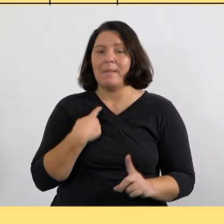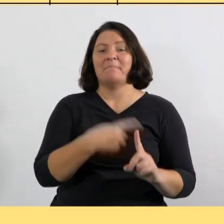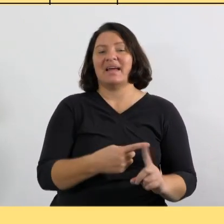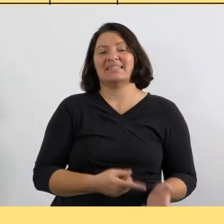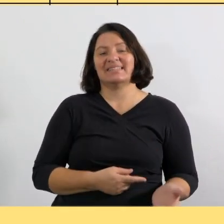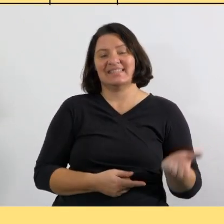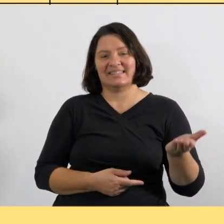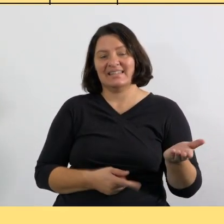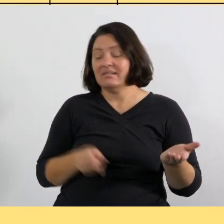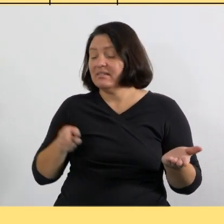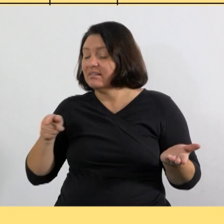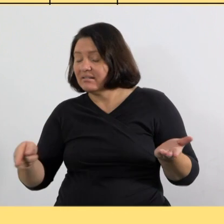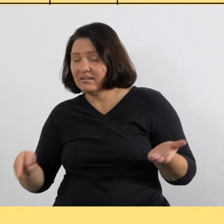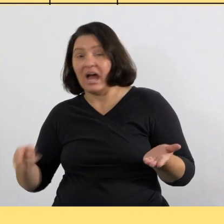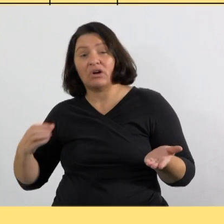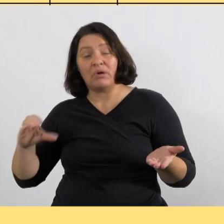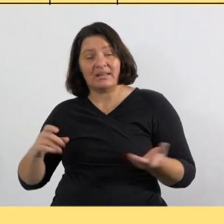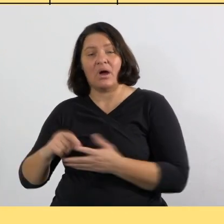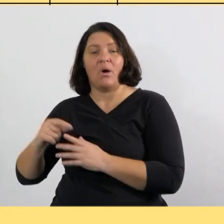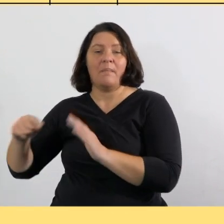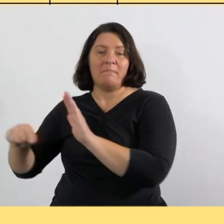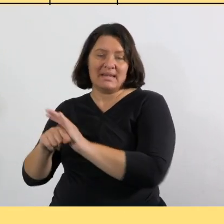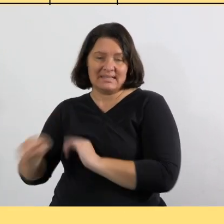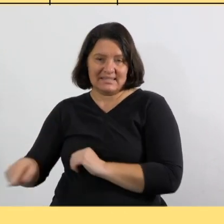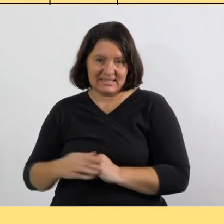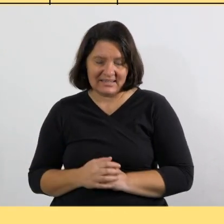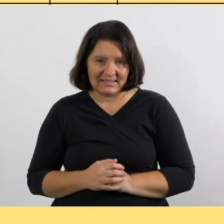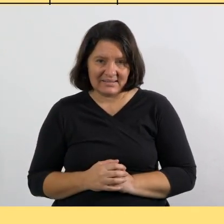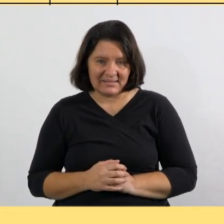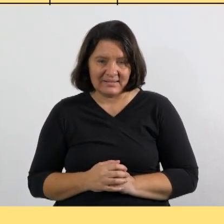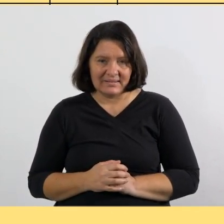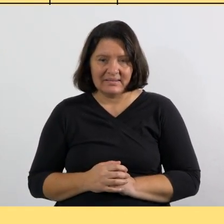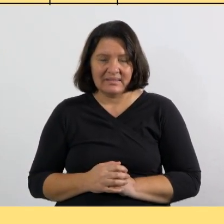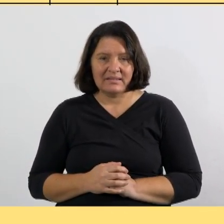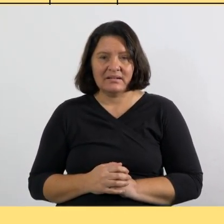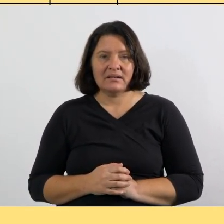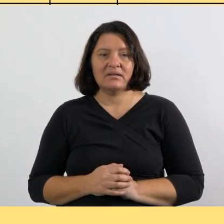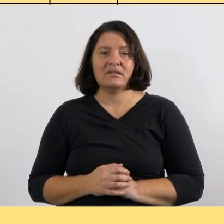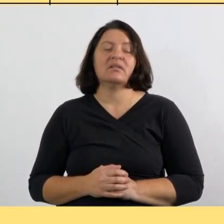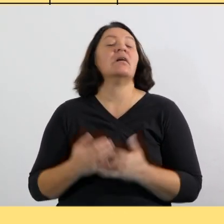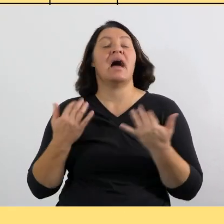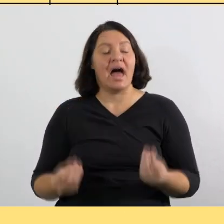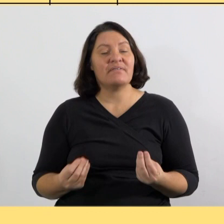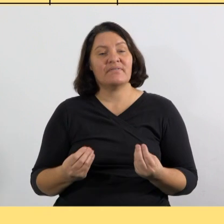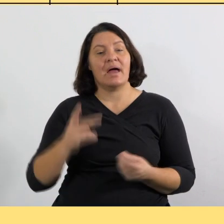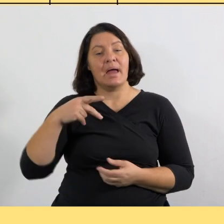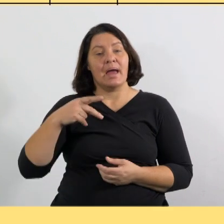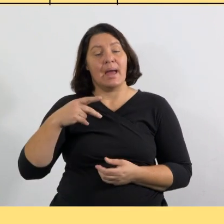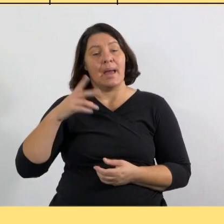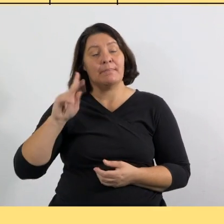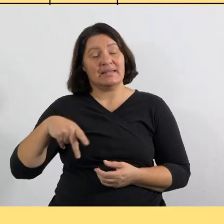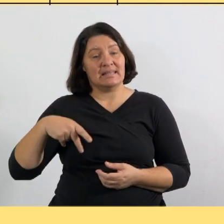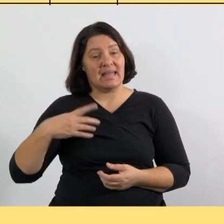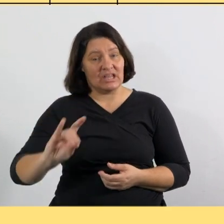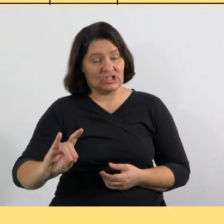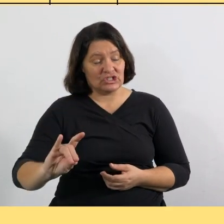On the credit side, you will find your minus. It decreases. And then we have petty cash. From the petty cash